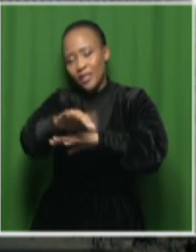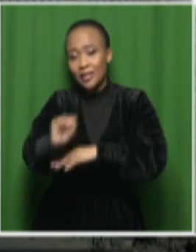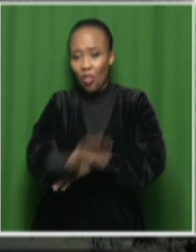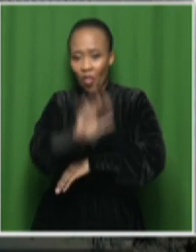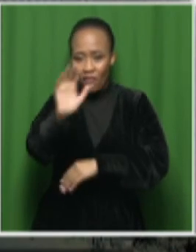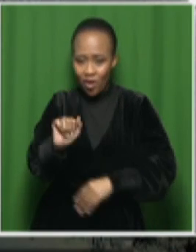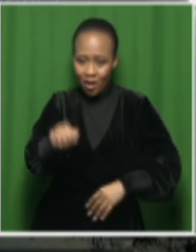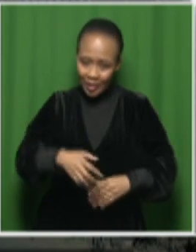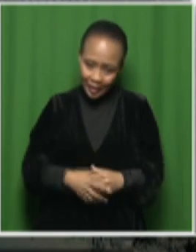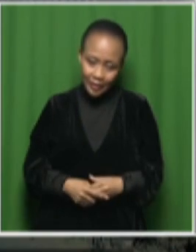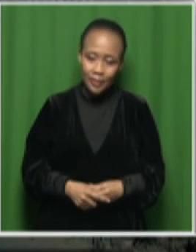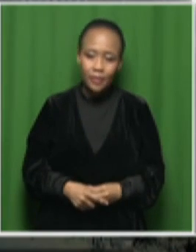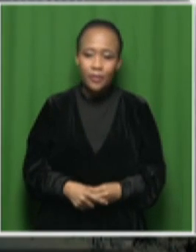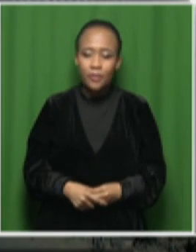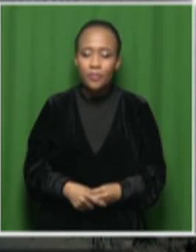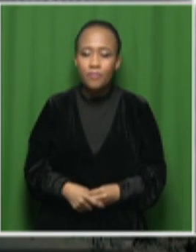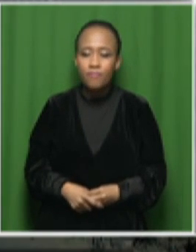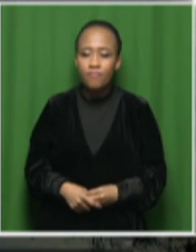Well,